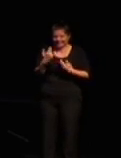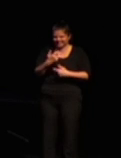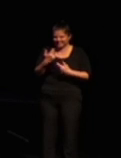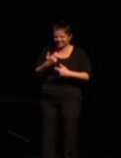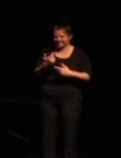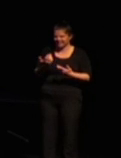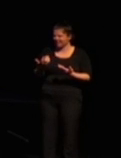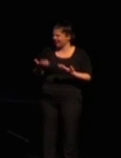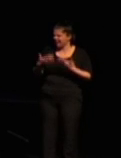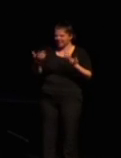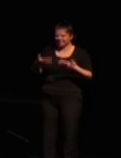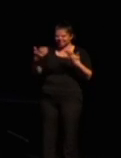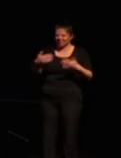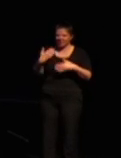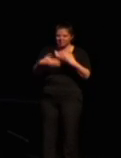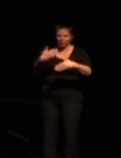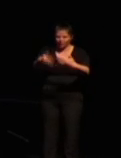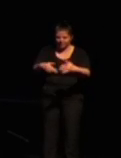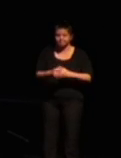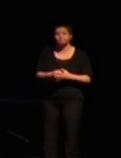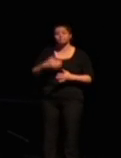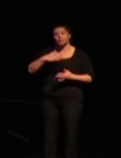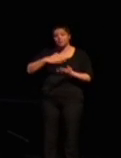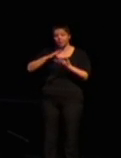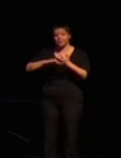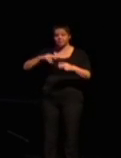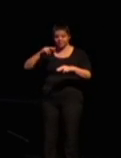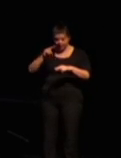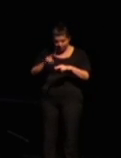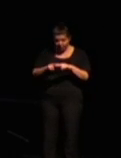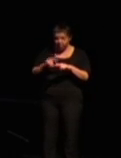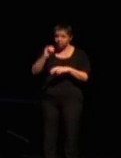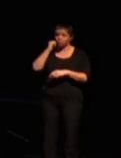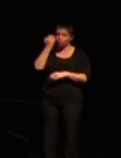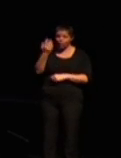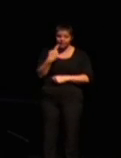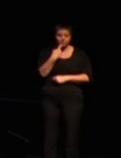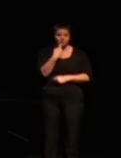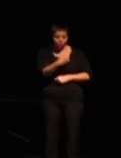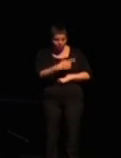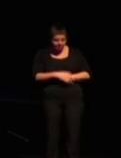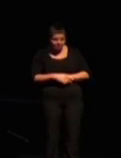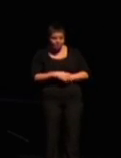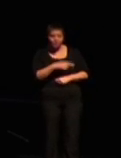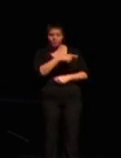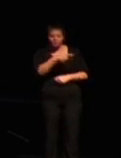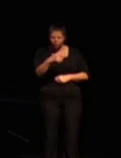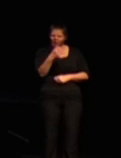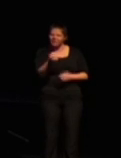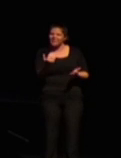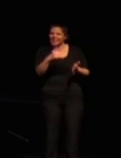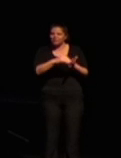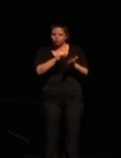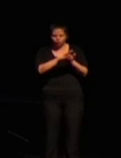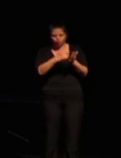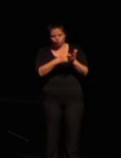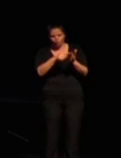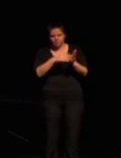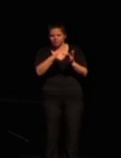I'll just keep going. Okay. My mum and dad have always told me that I have an extra chromosome.